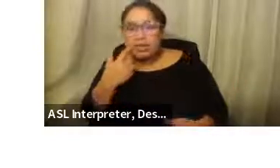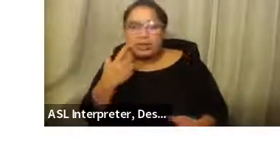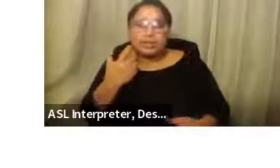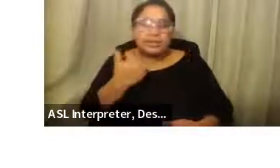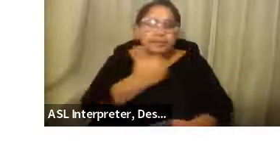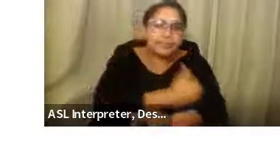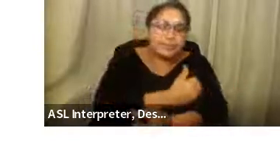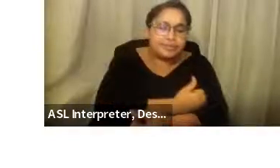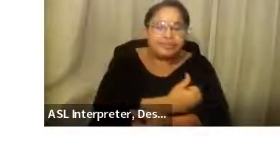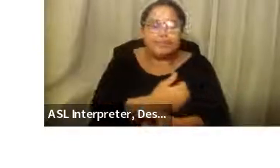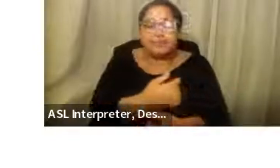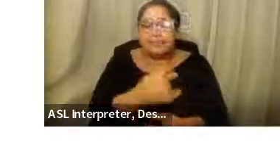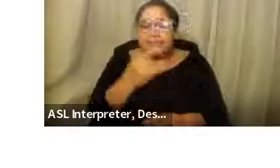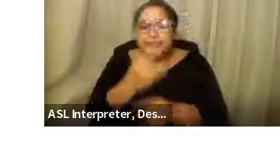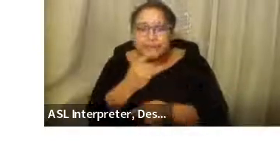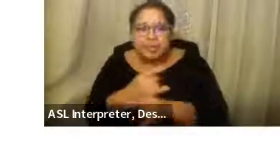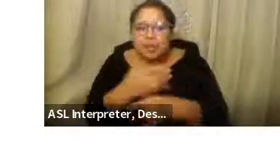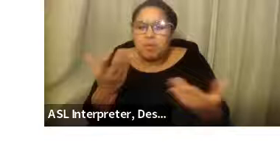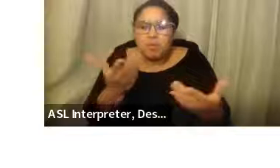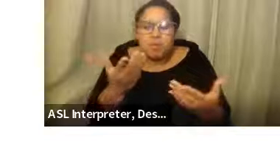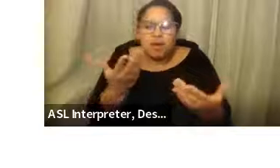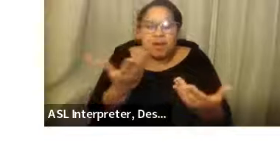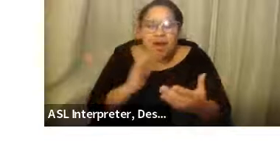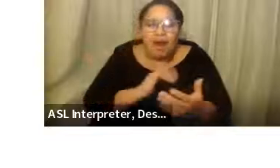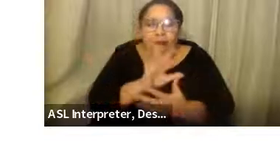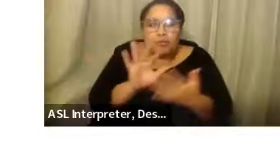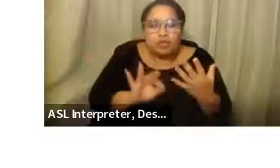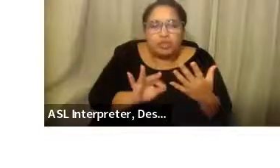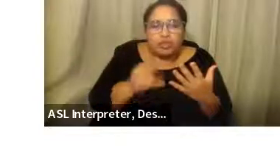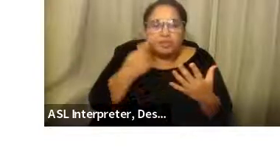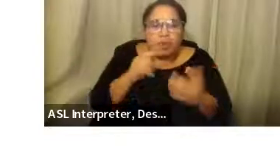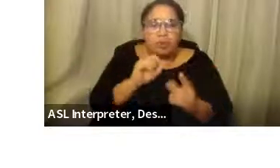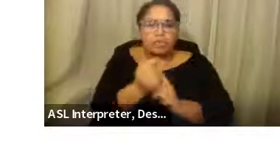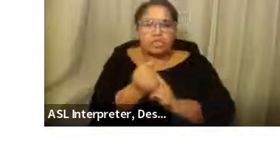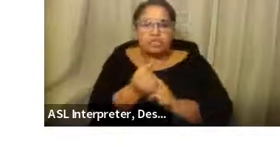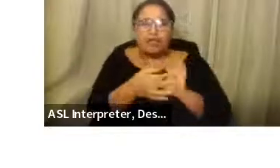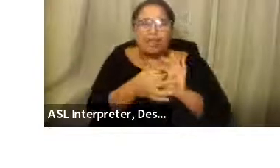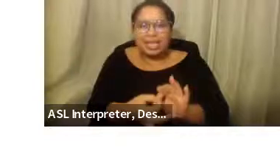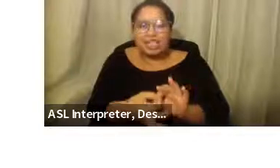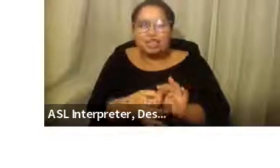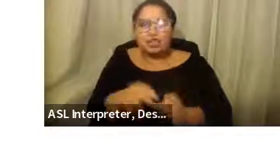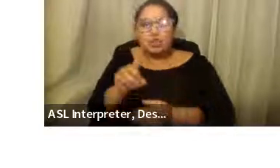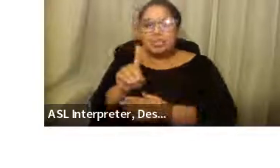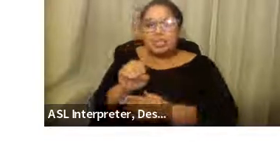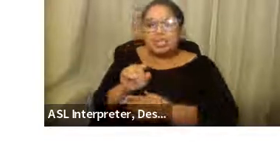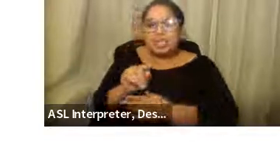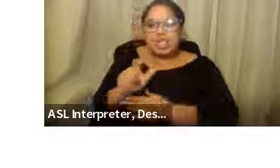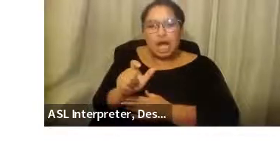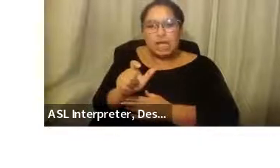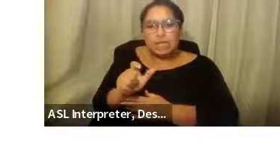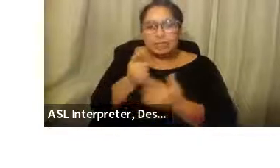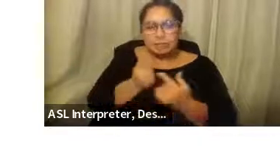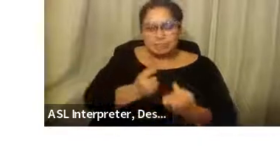particularly around medical detoxification options? So I see that as one of the uses